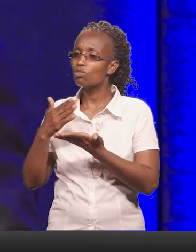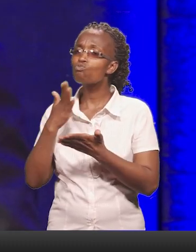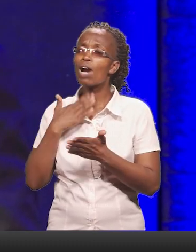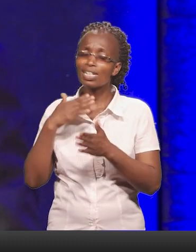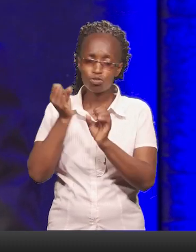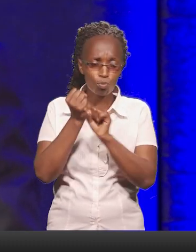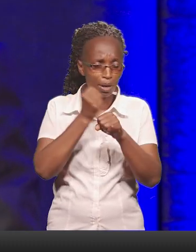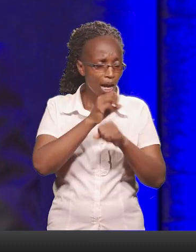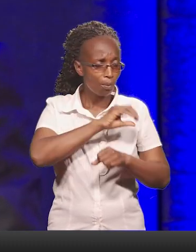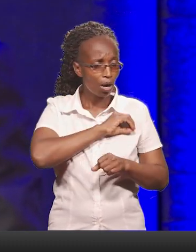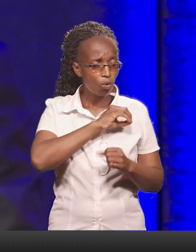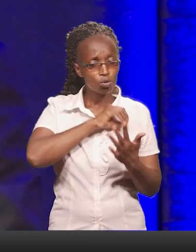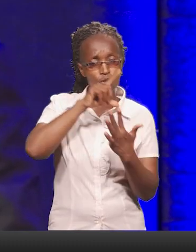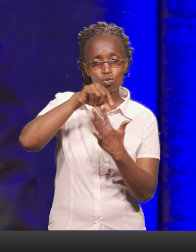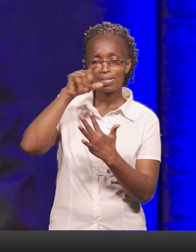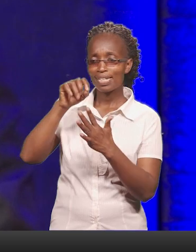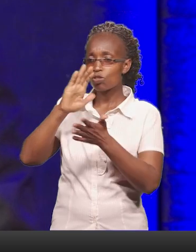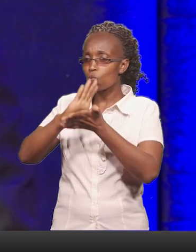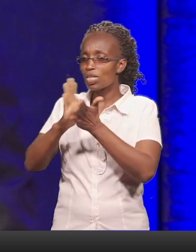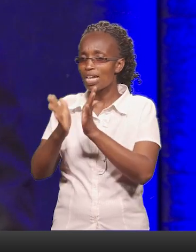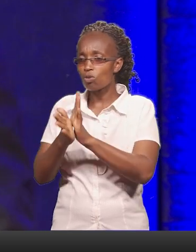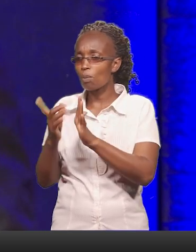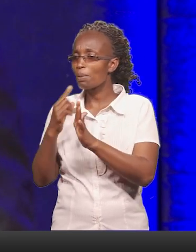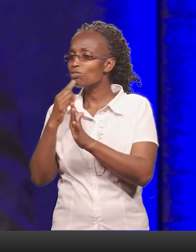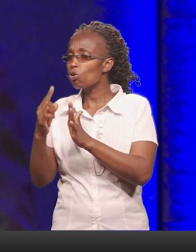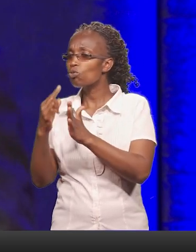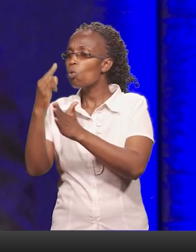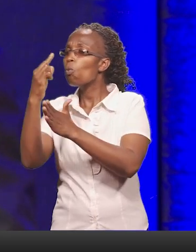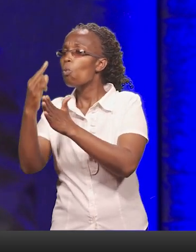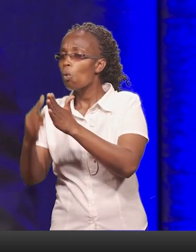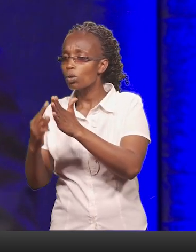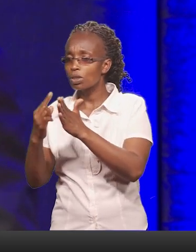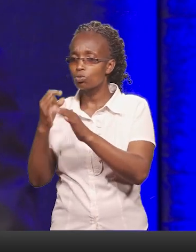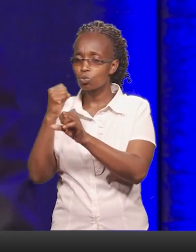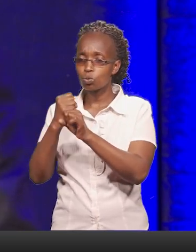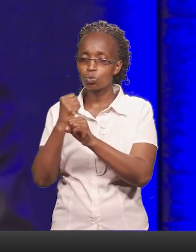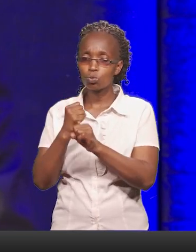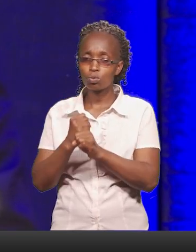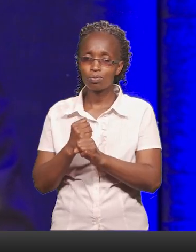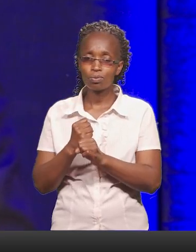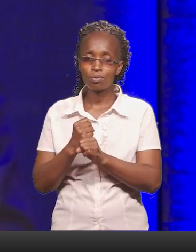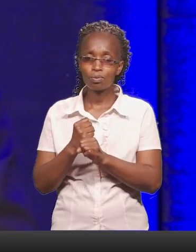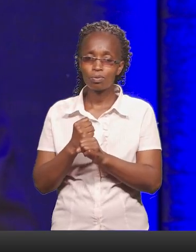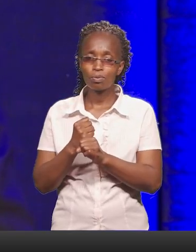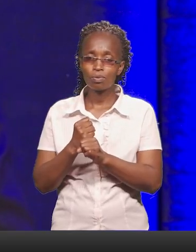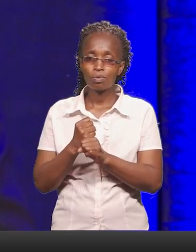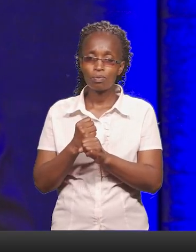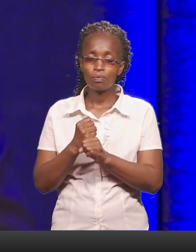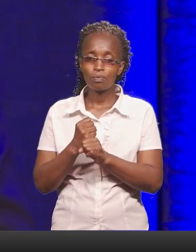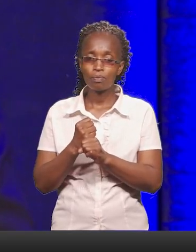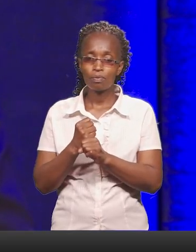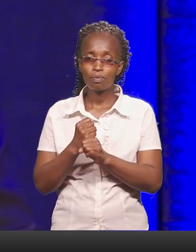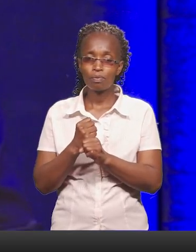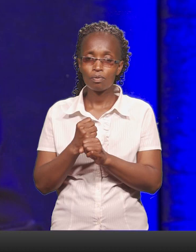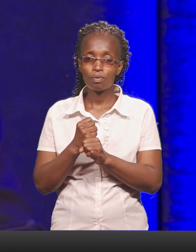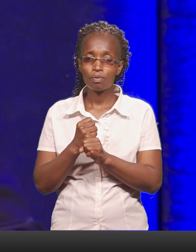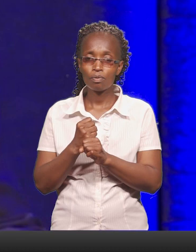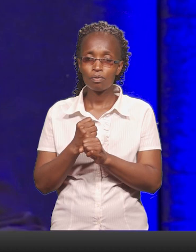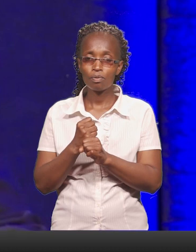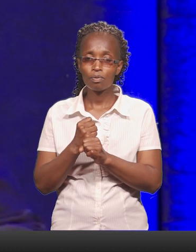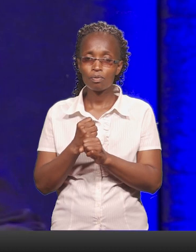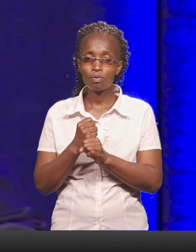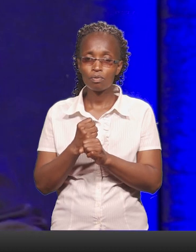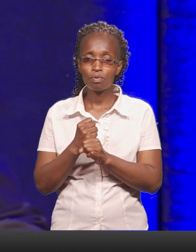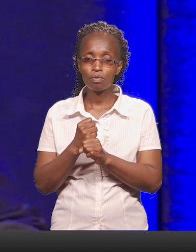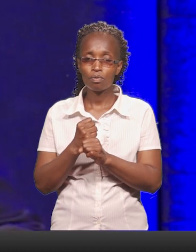meaning we want to make our choices without being choreographed or chaperoned or